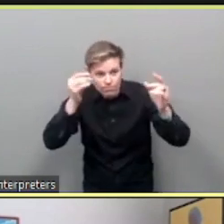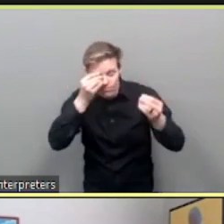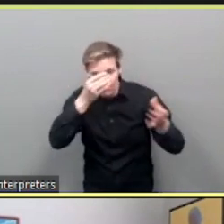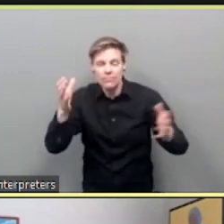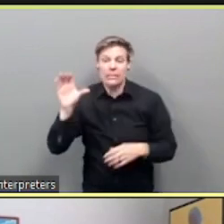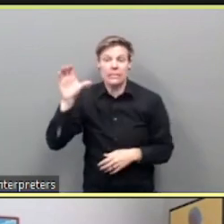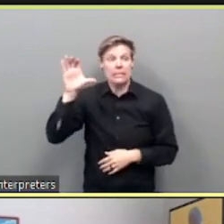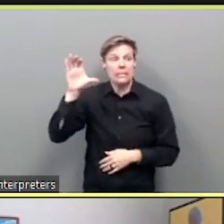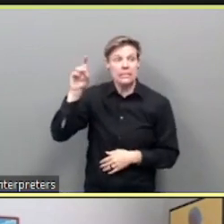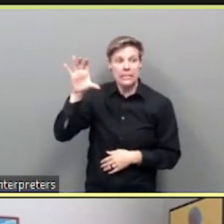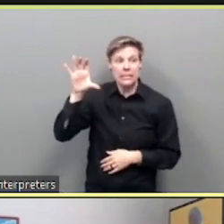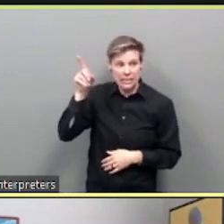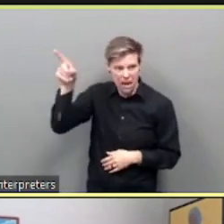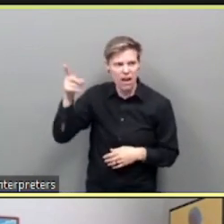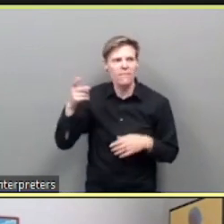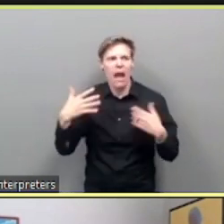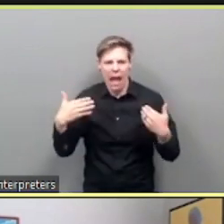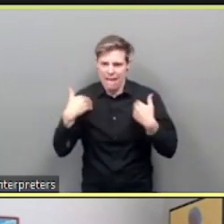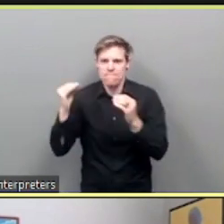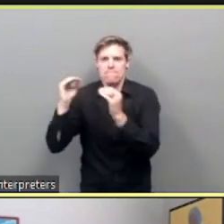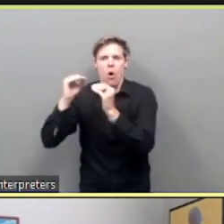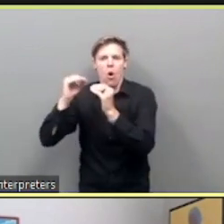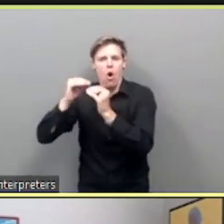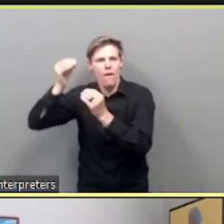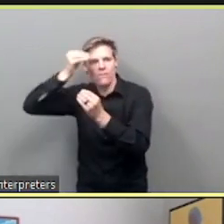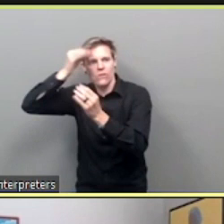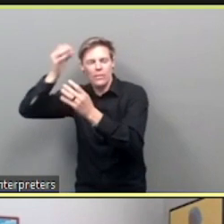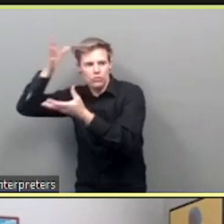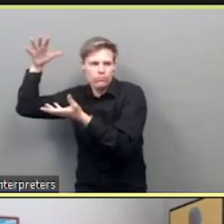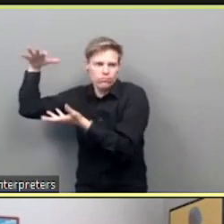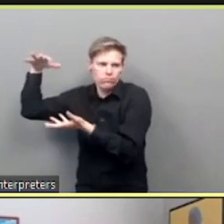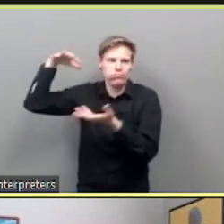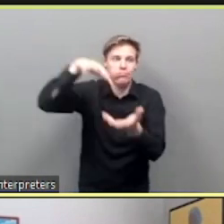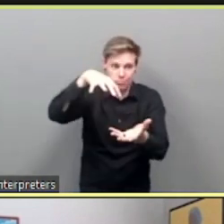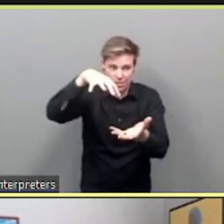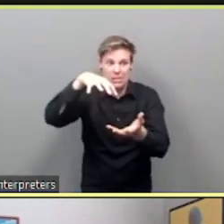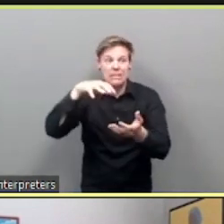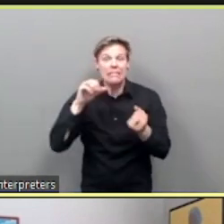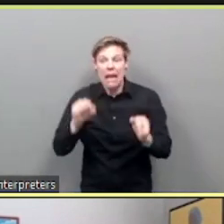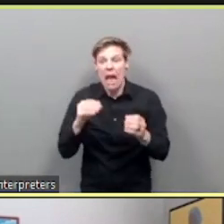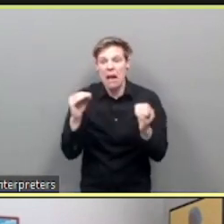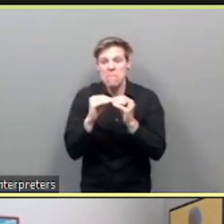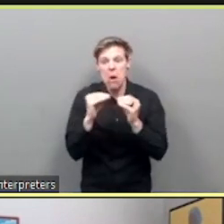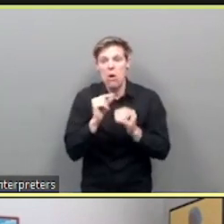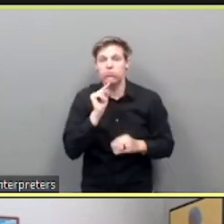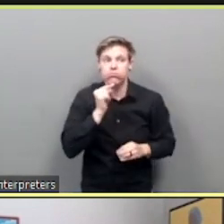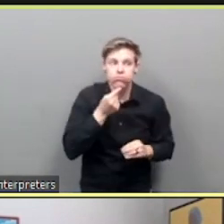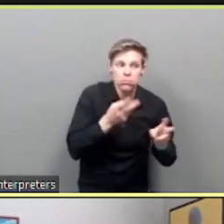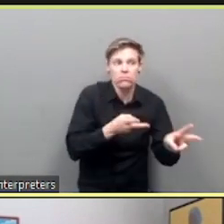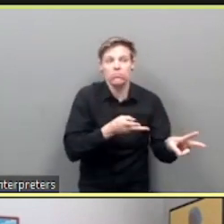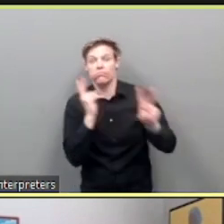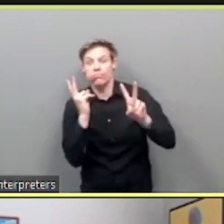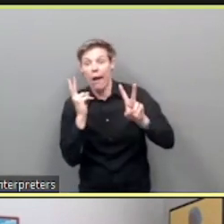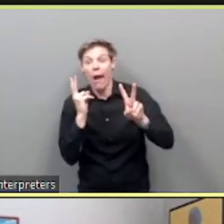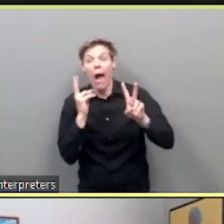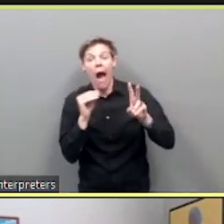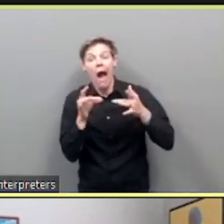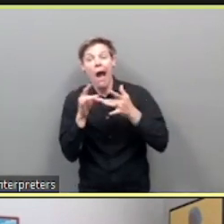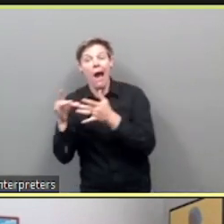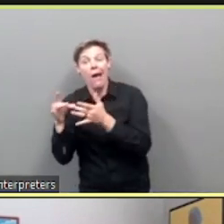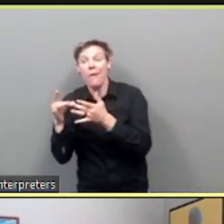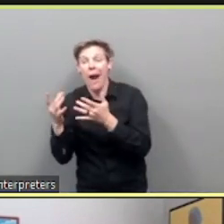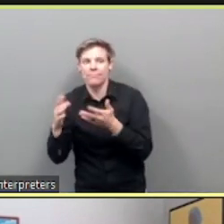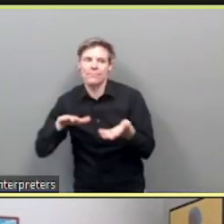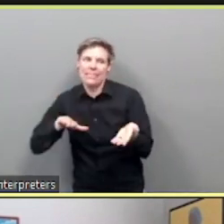that shows that COVID-19 can cause serious illness, deaths, and poor pregnancy outcomes, including stillbirths